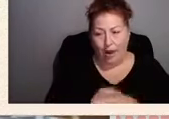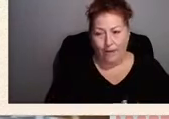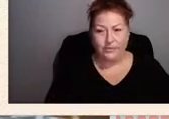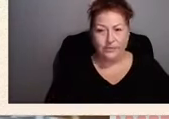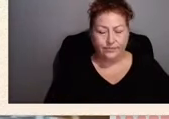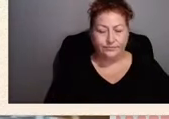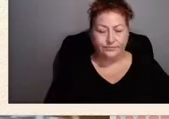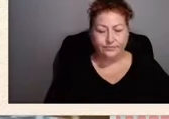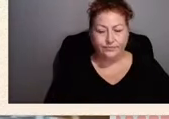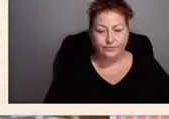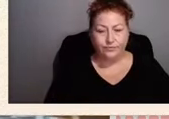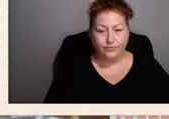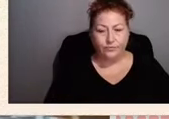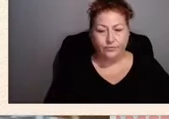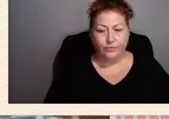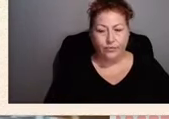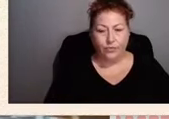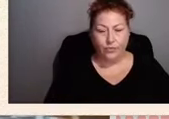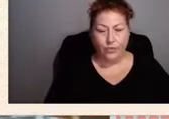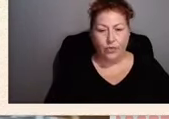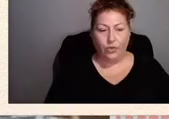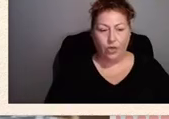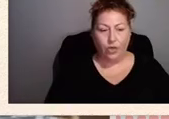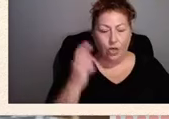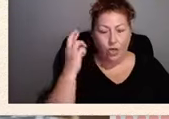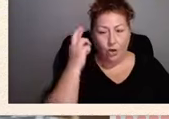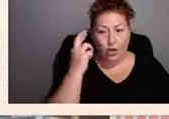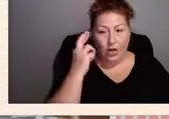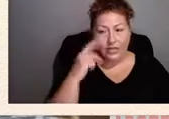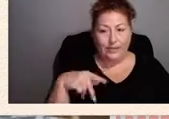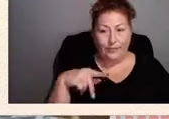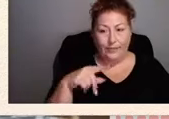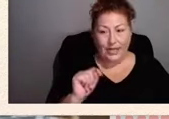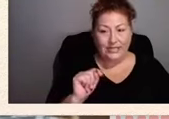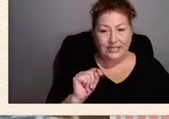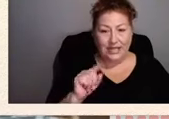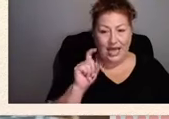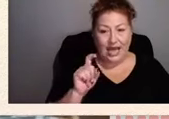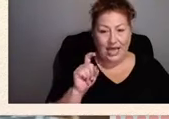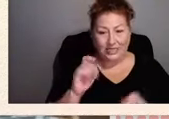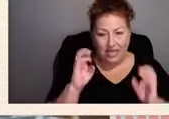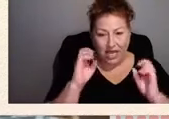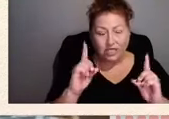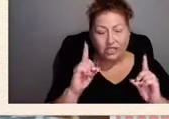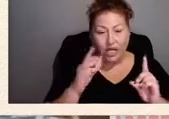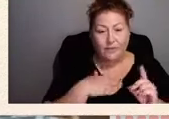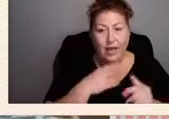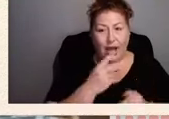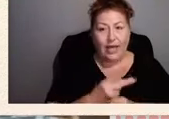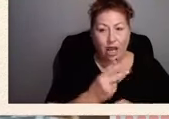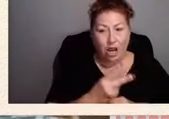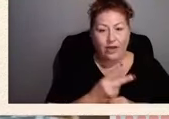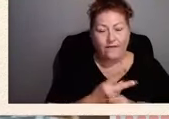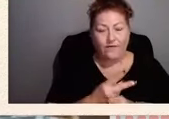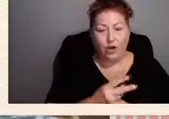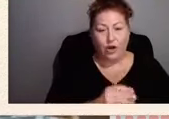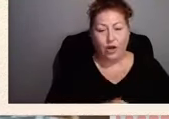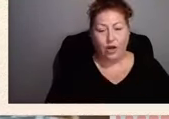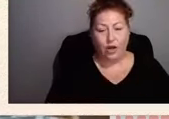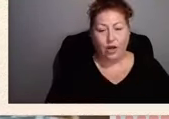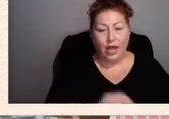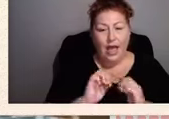The reason PT had to educate my caregiver how to do the